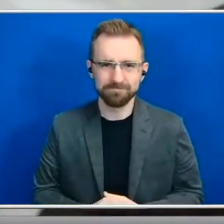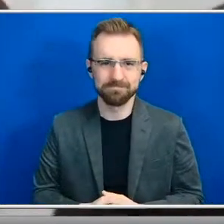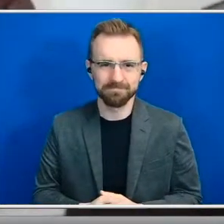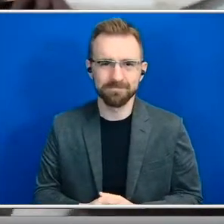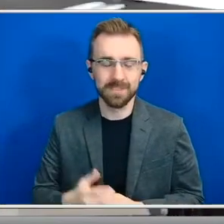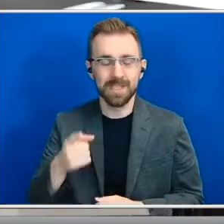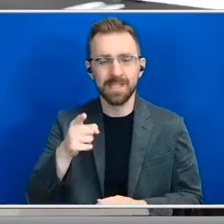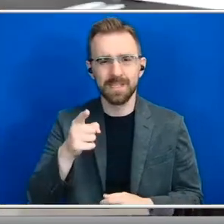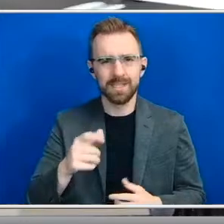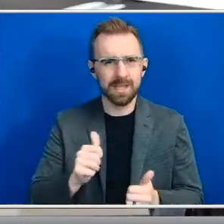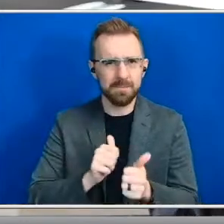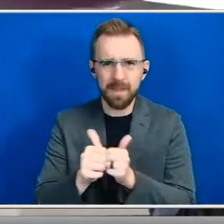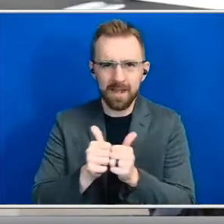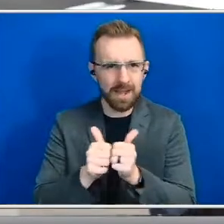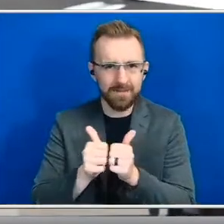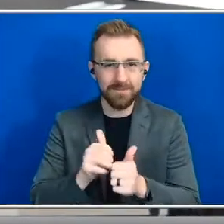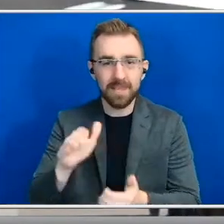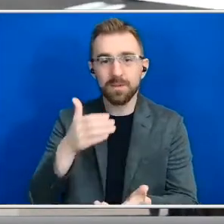competitive. His wife, Davy.